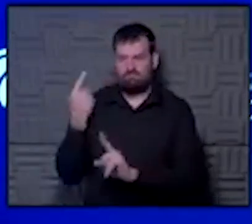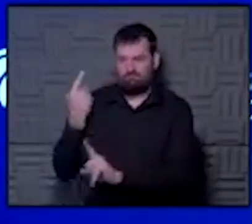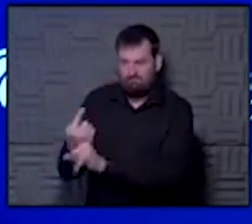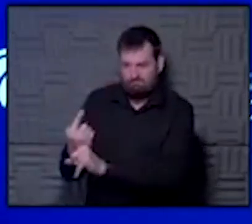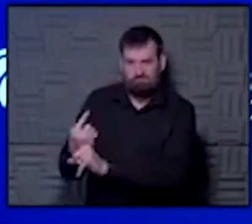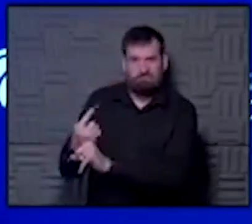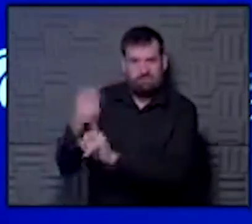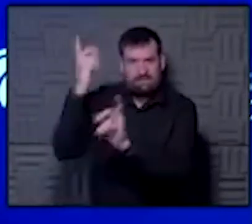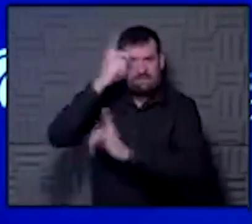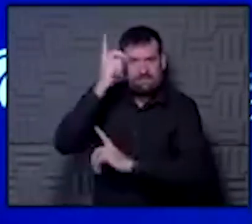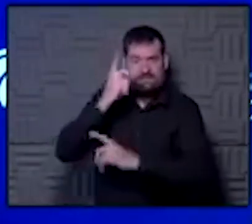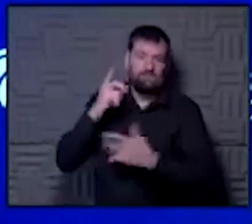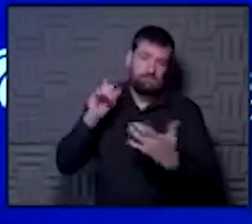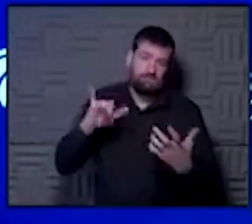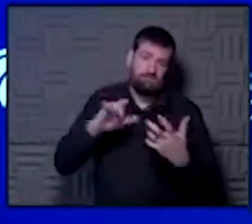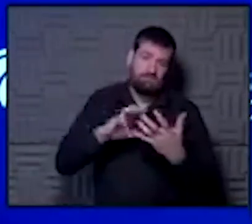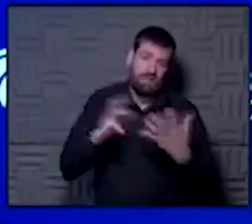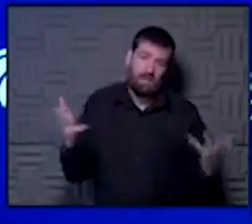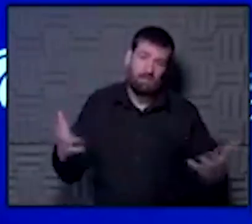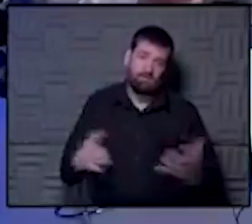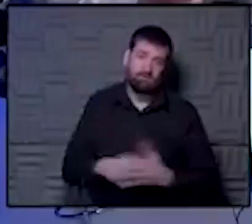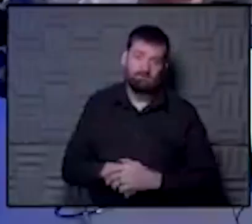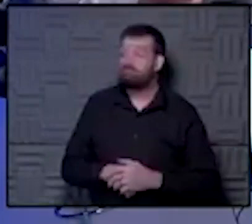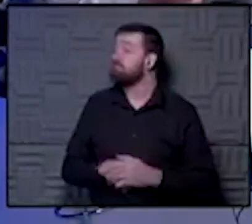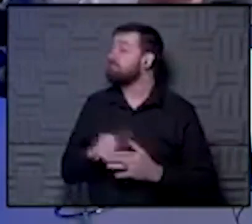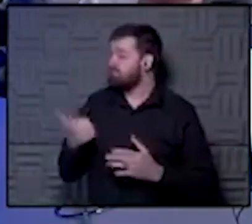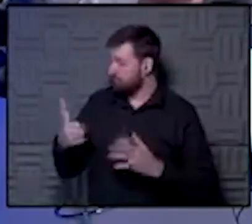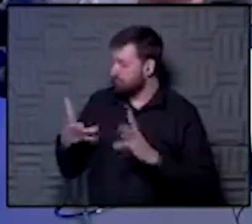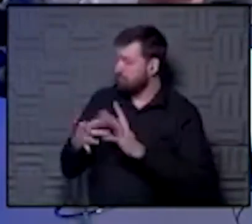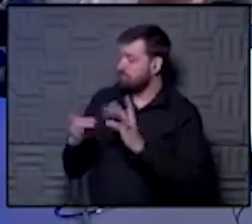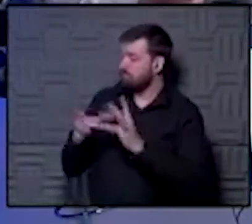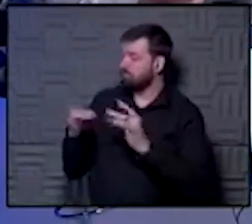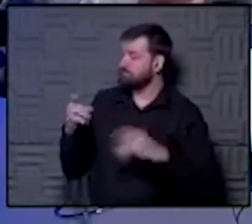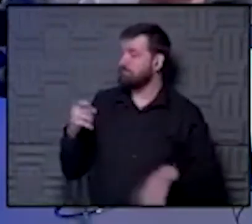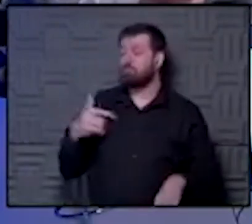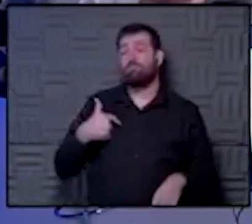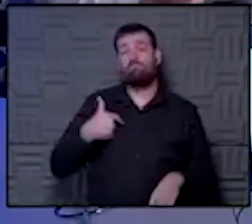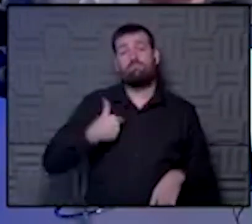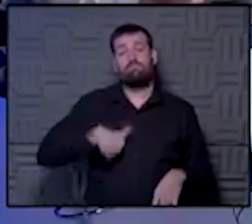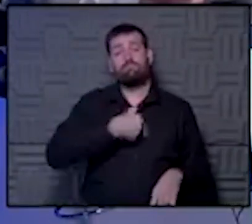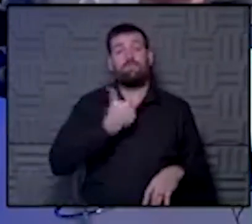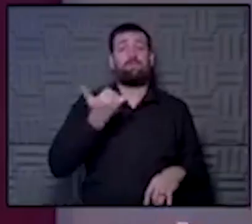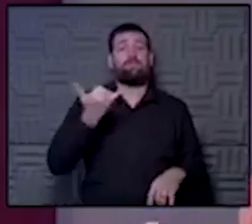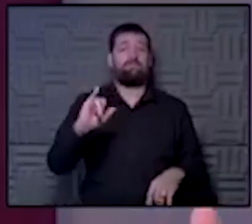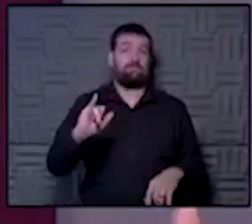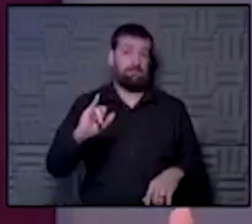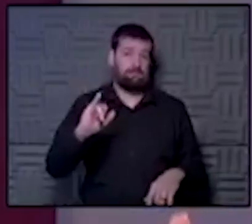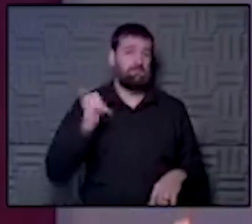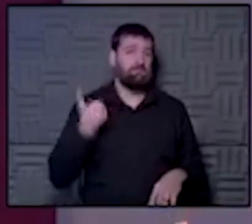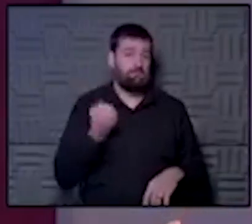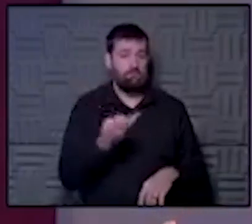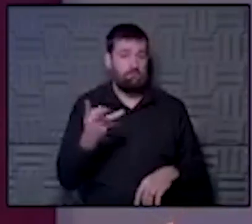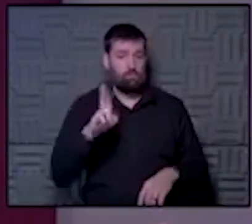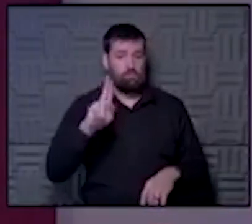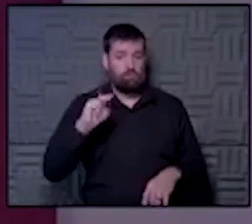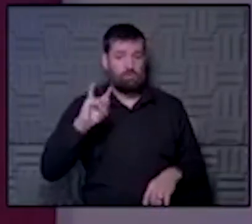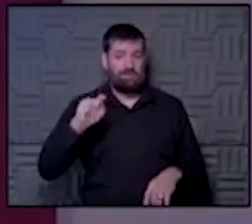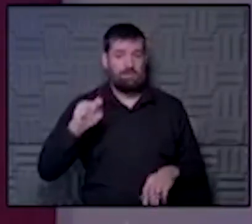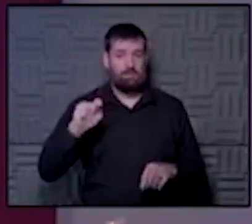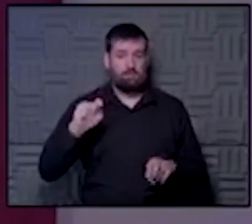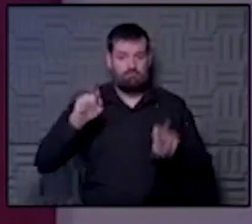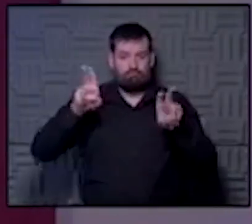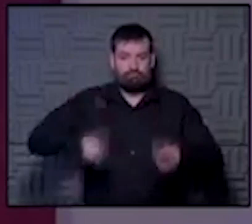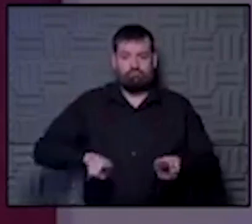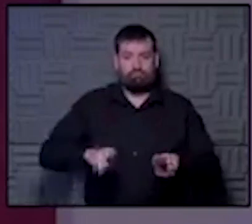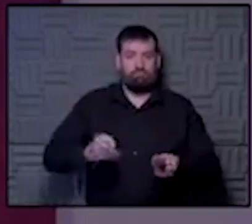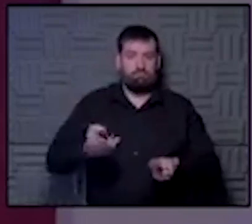disease, and that's a big number. Yeah, so. And the other comment I was going to make on that is that we still have we have a couple of units that have double occupancy beds that